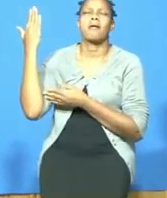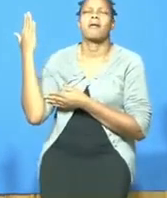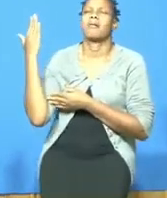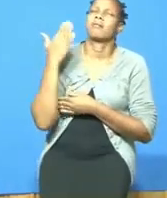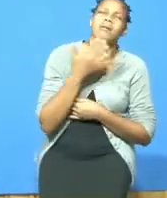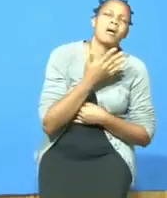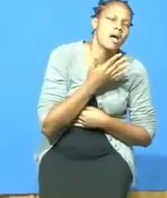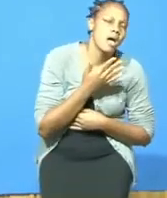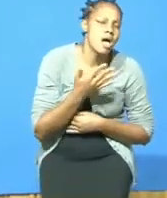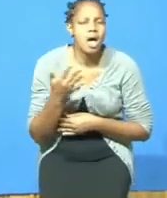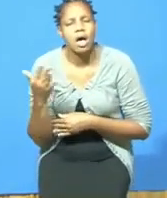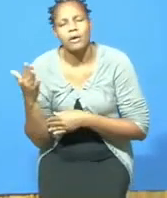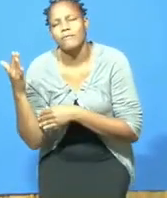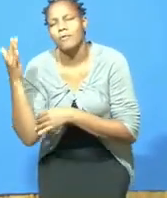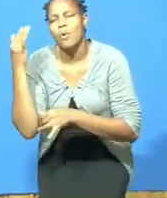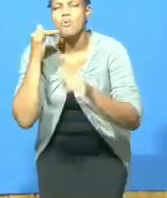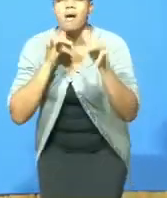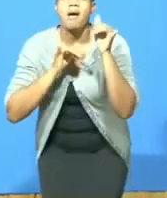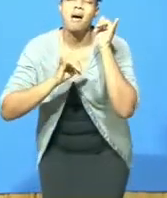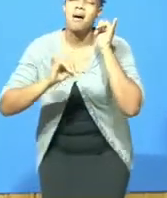breakthrough. Jesus wants to give you